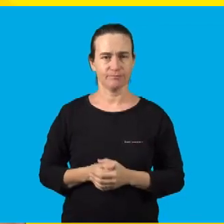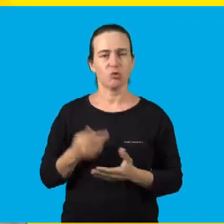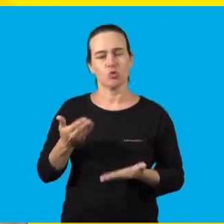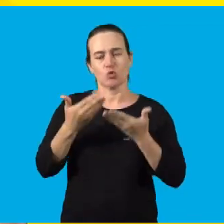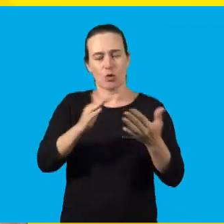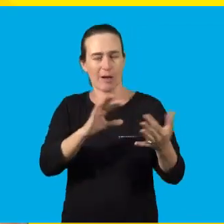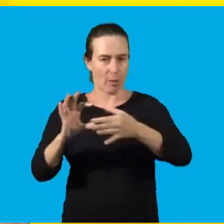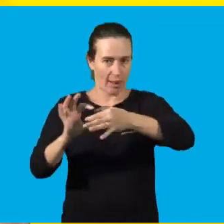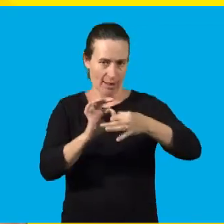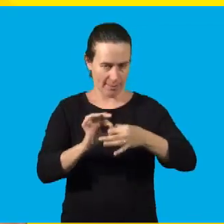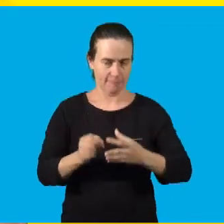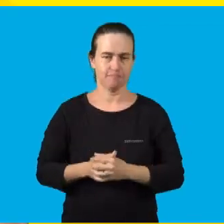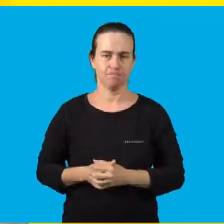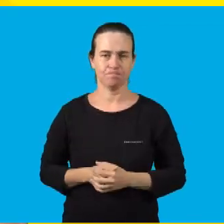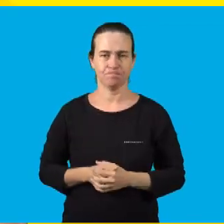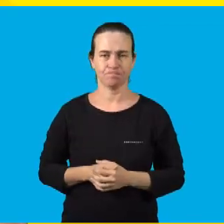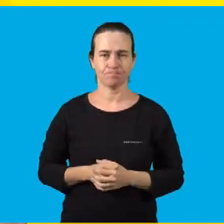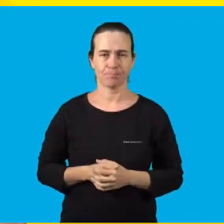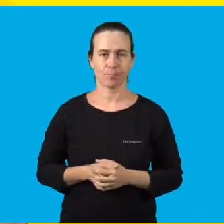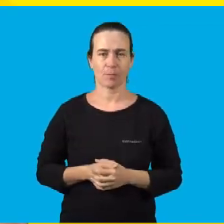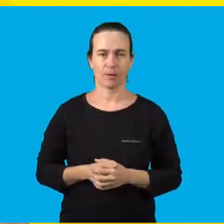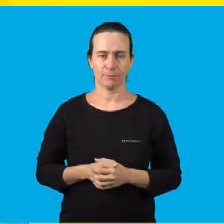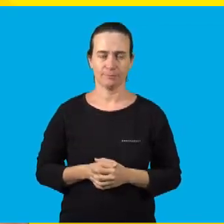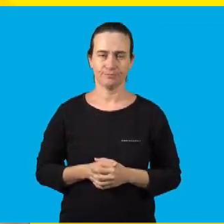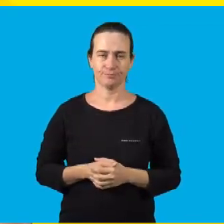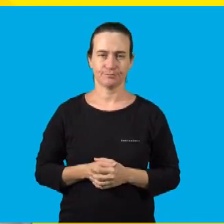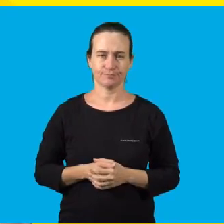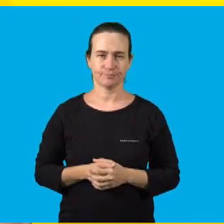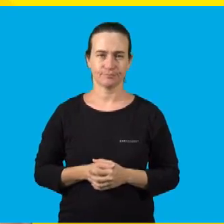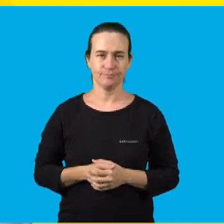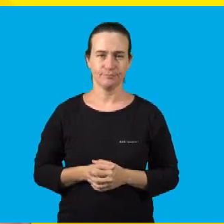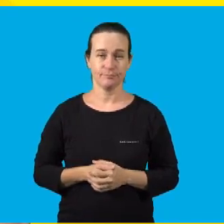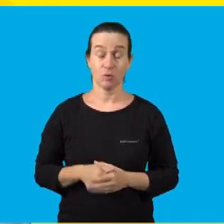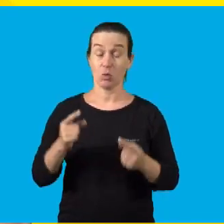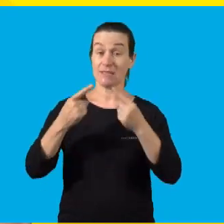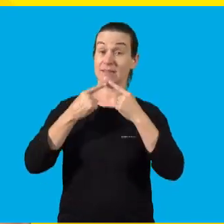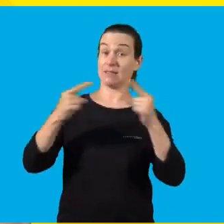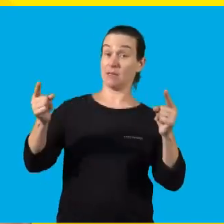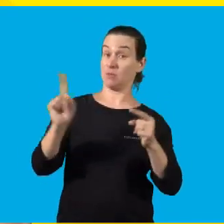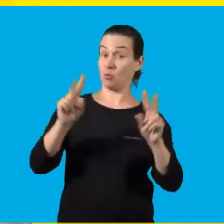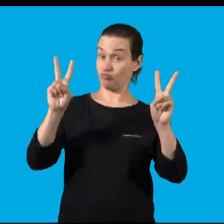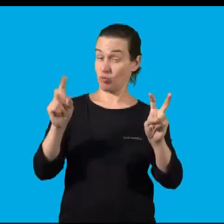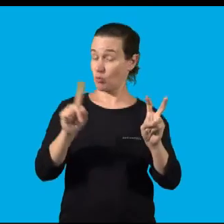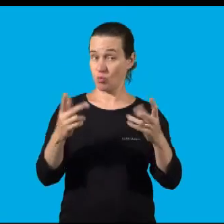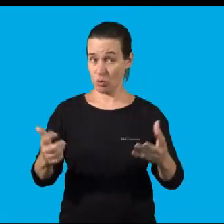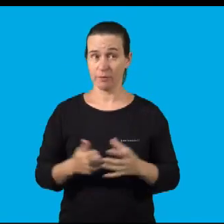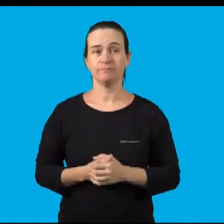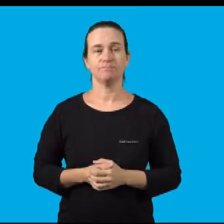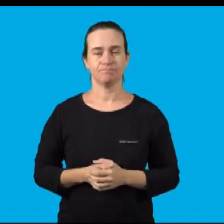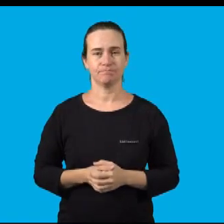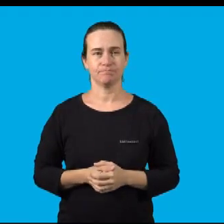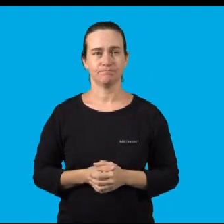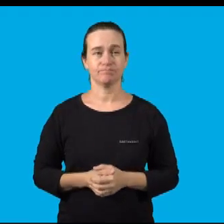appropriateness in connection to the question. So, the broad statement or the quote.